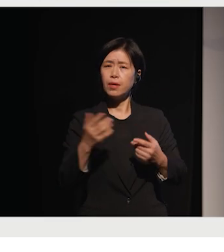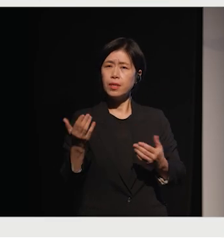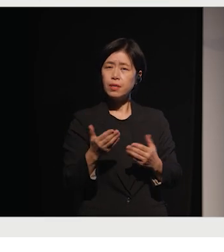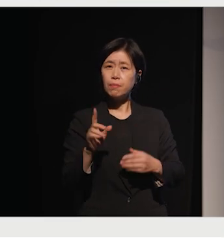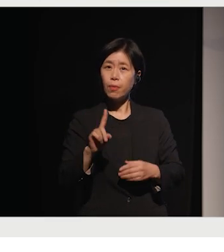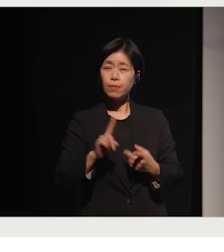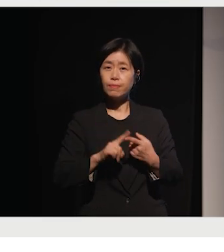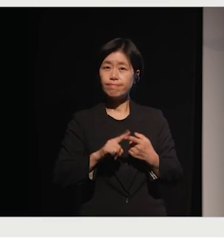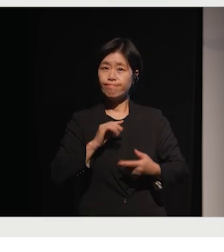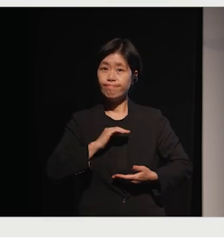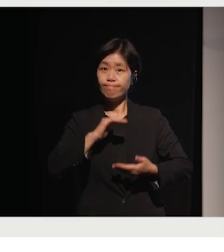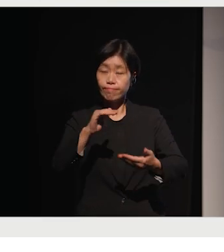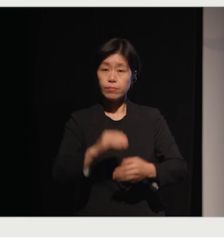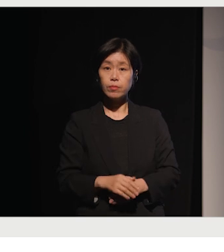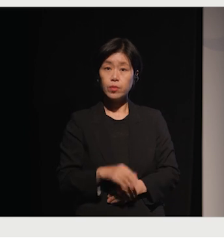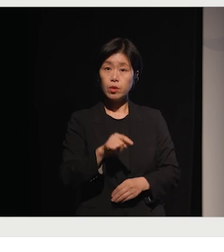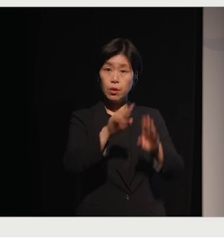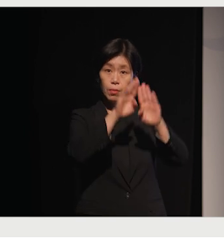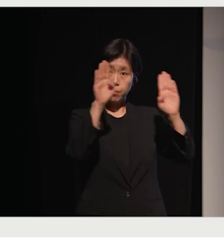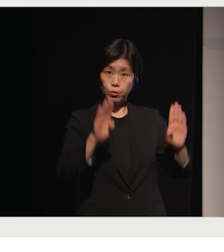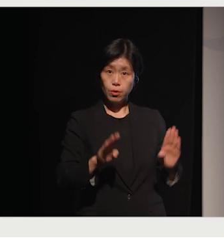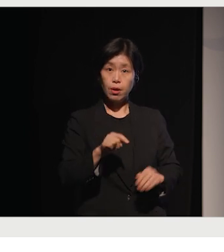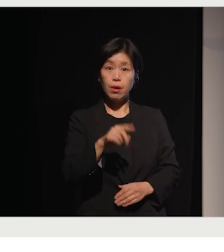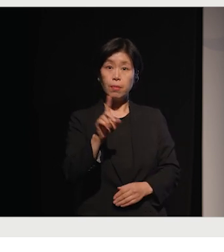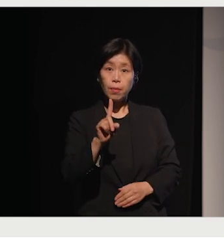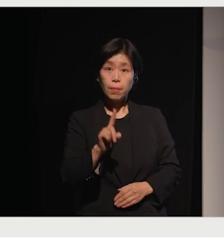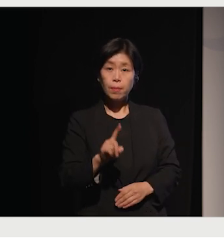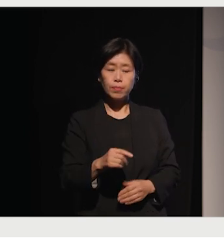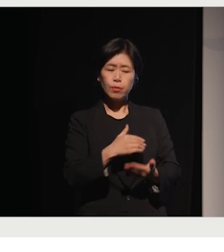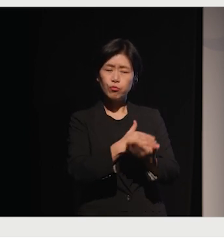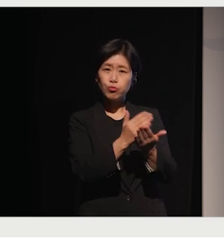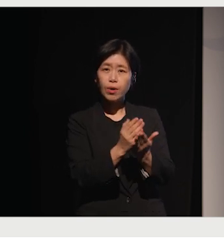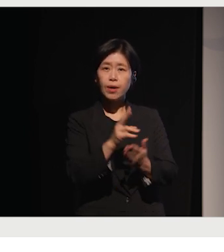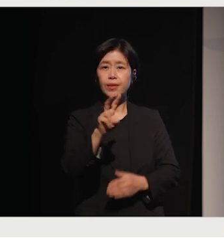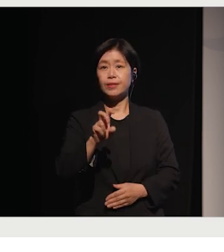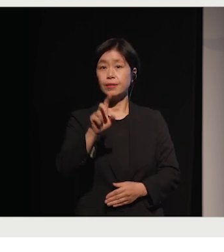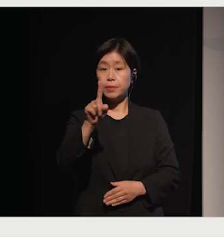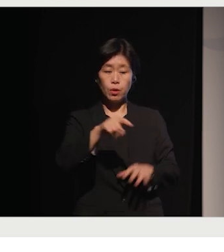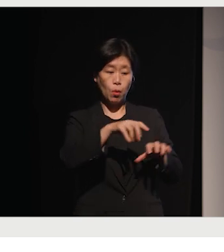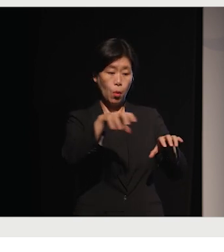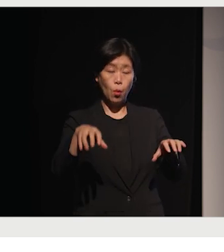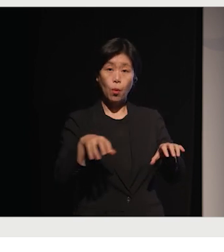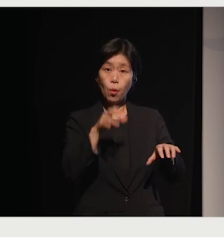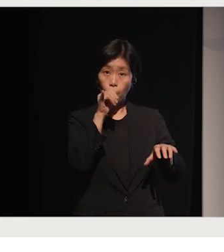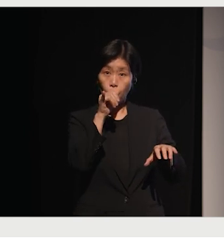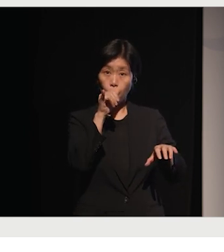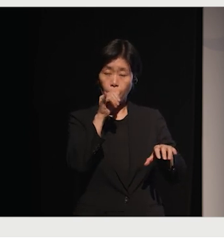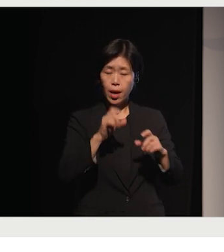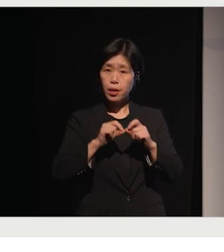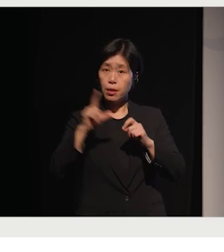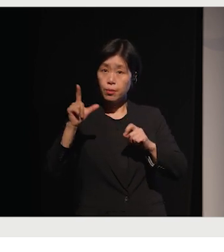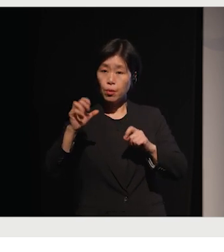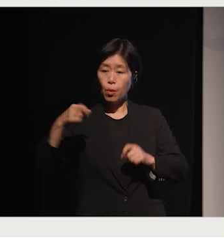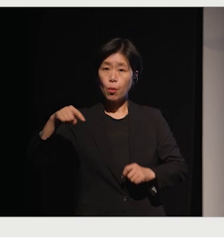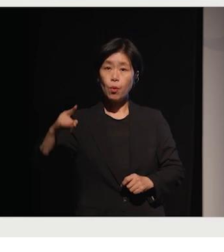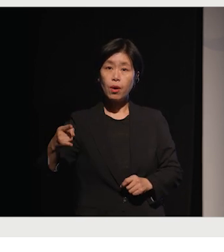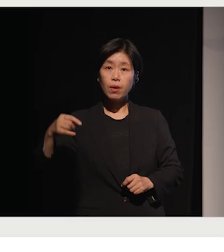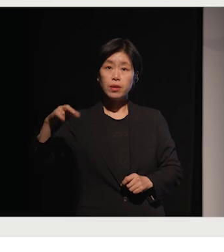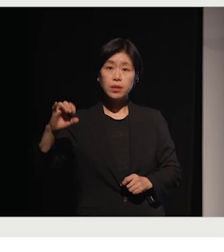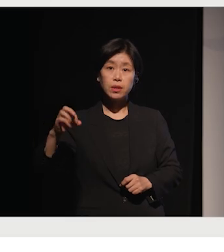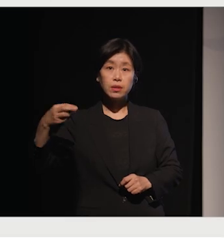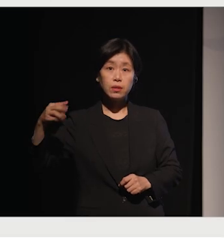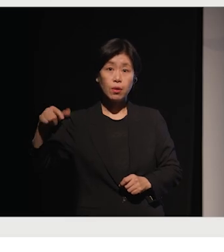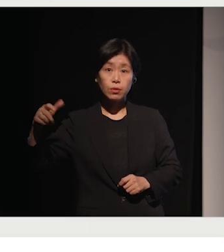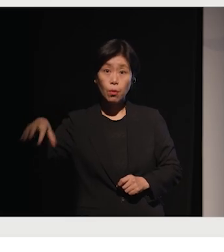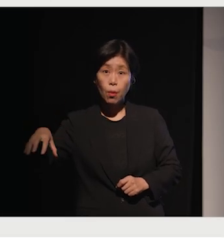is comprised of 21 museums. Most are located in Washington, D.C., 14 education